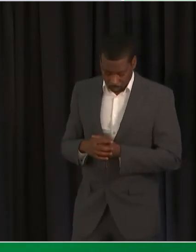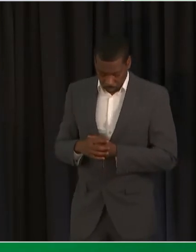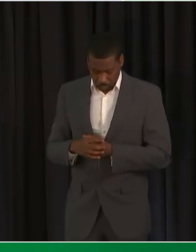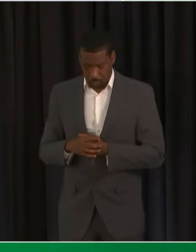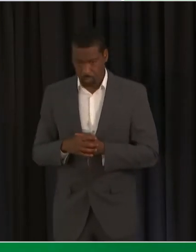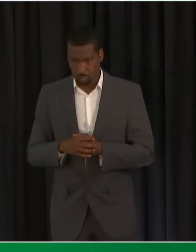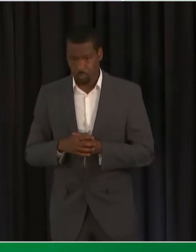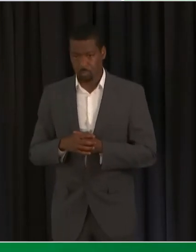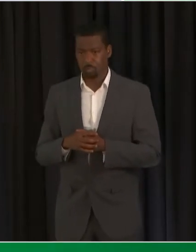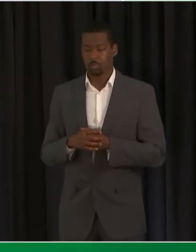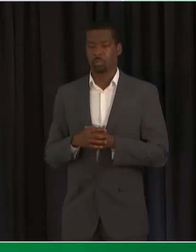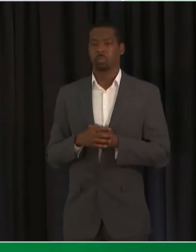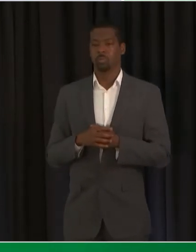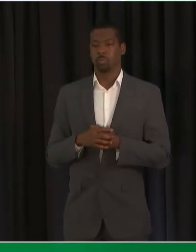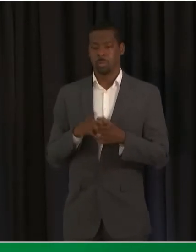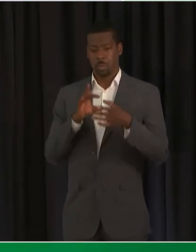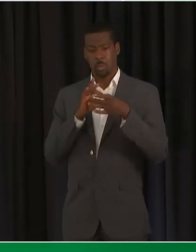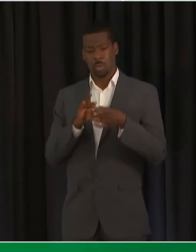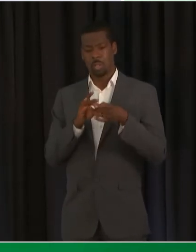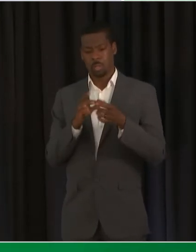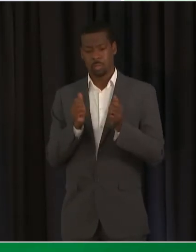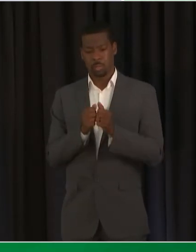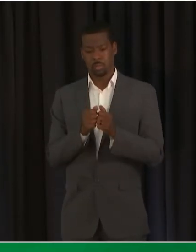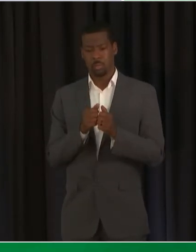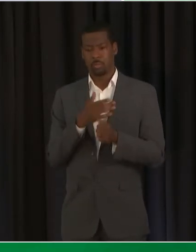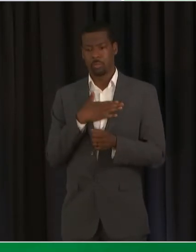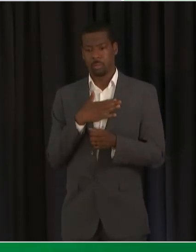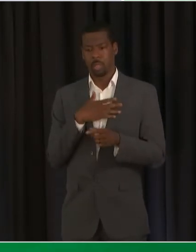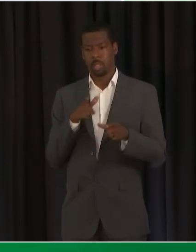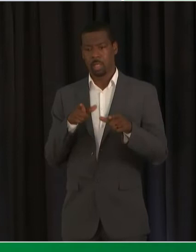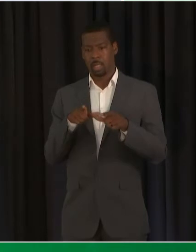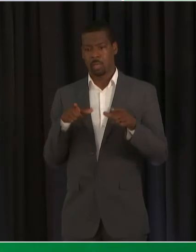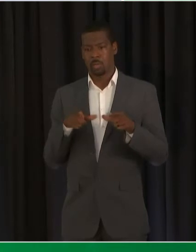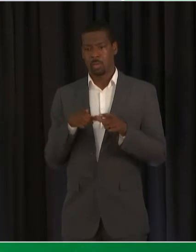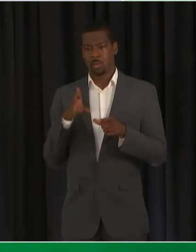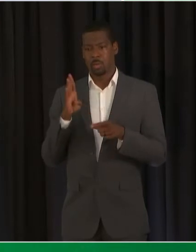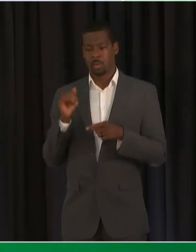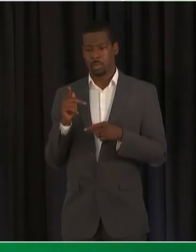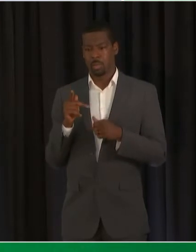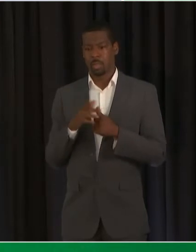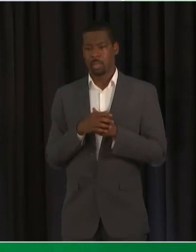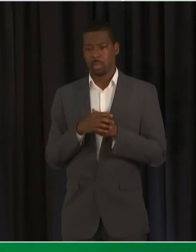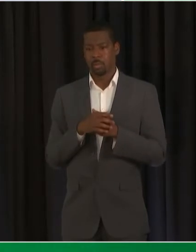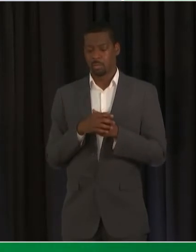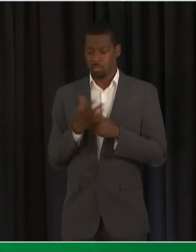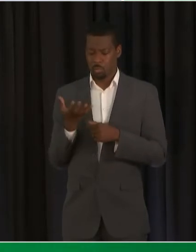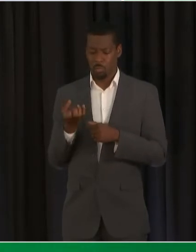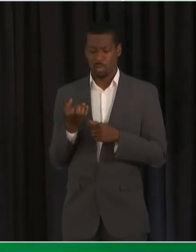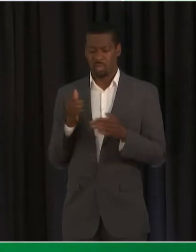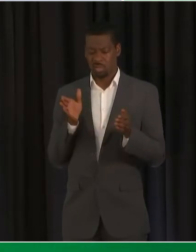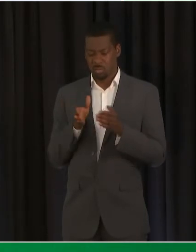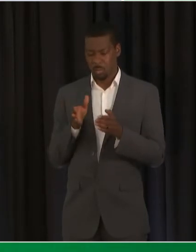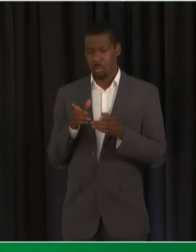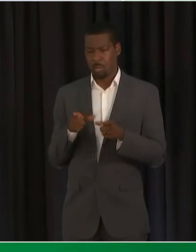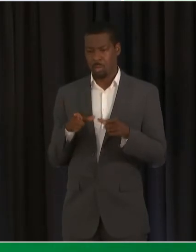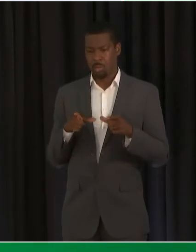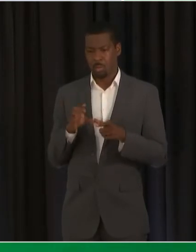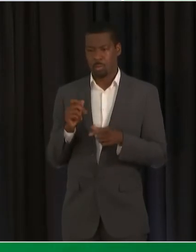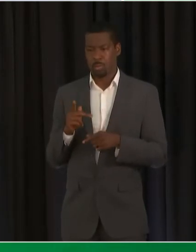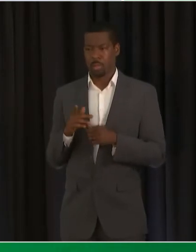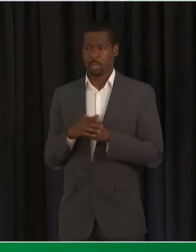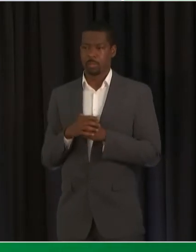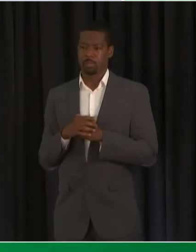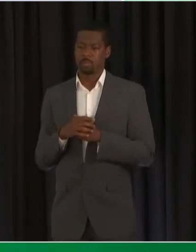secondly, the relationship I have with a local bank. I made a decision a long time ago to use a small local bank here in